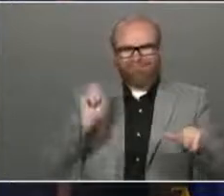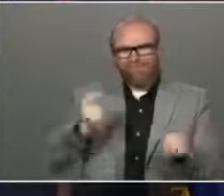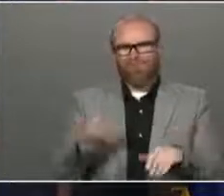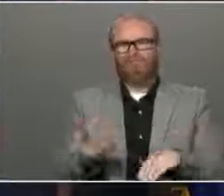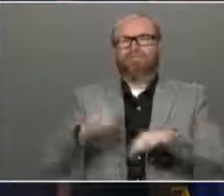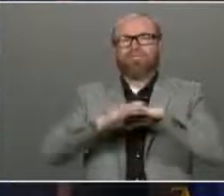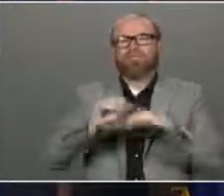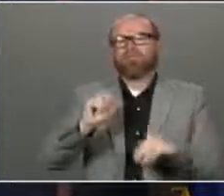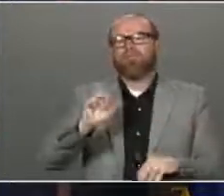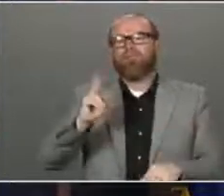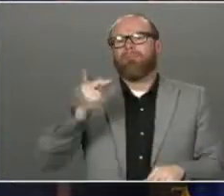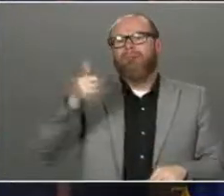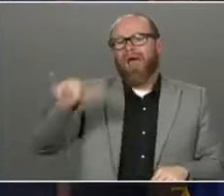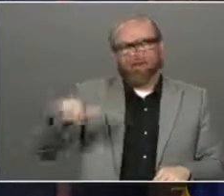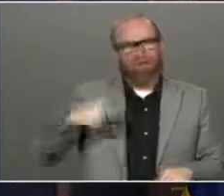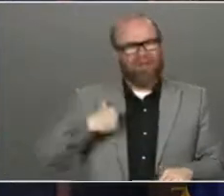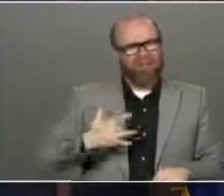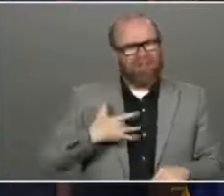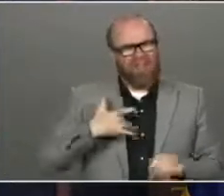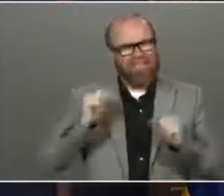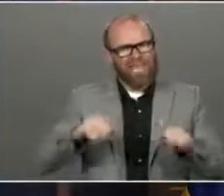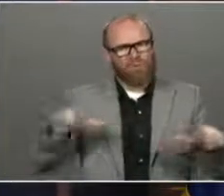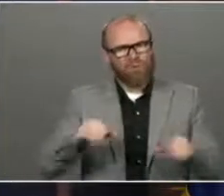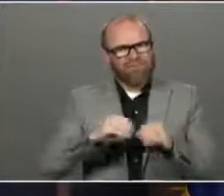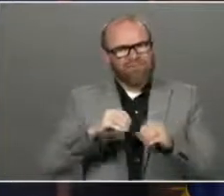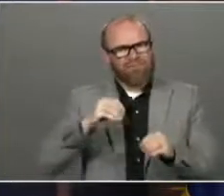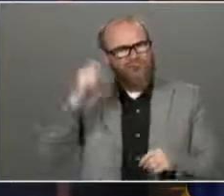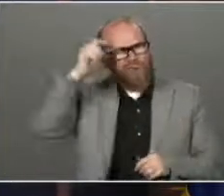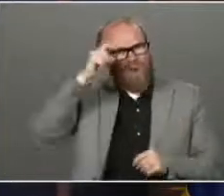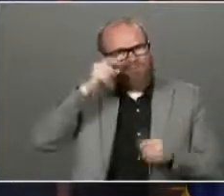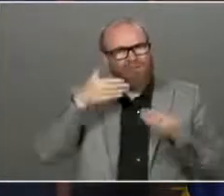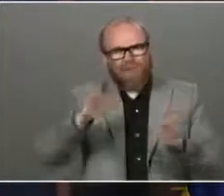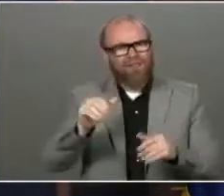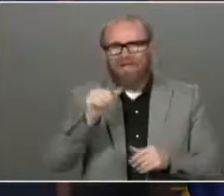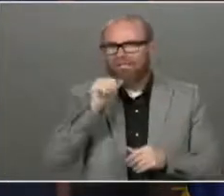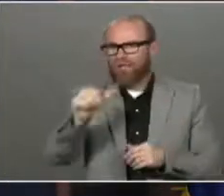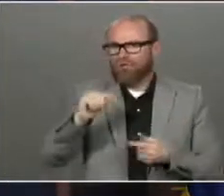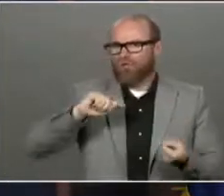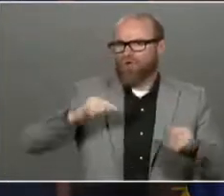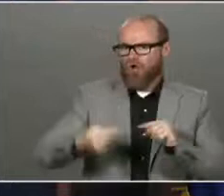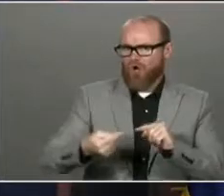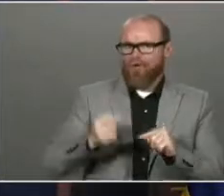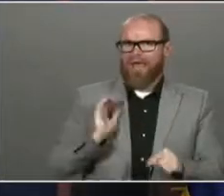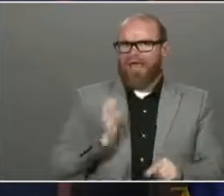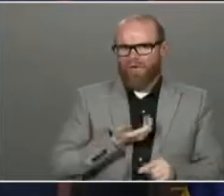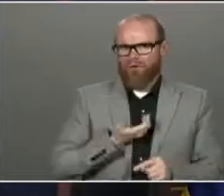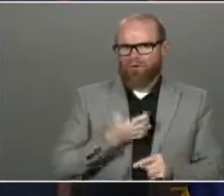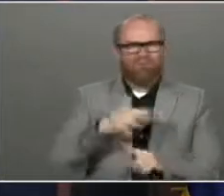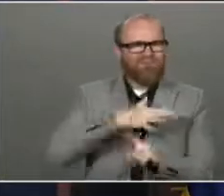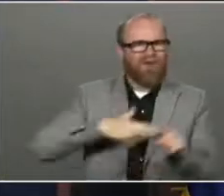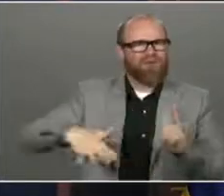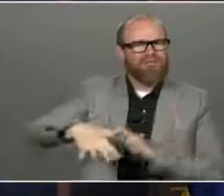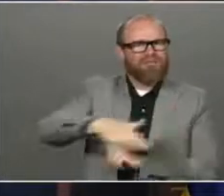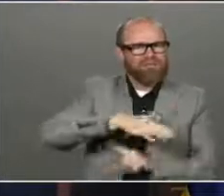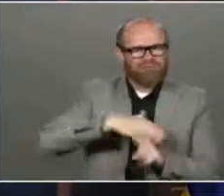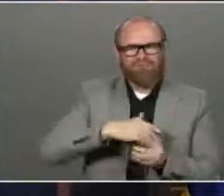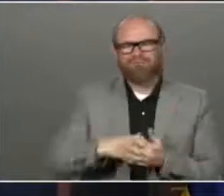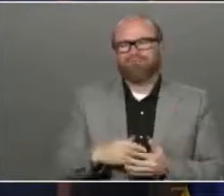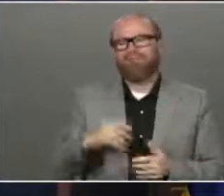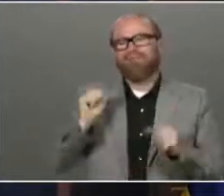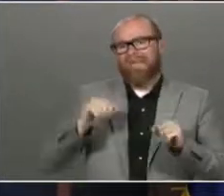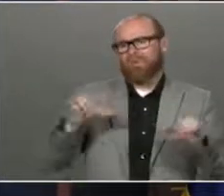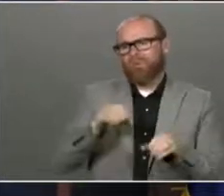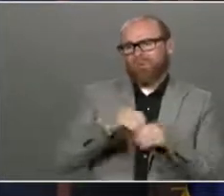I think we can do it in smart ways that don't harm the environment. We can do it in ways that require density in the